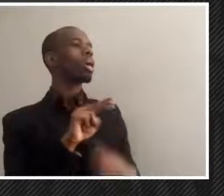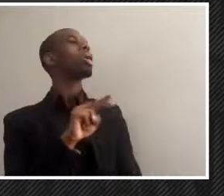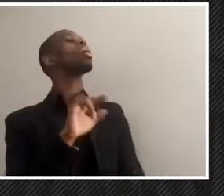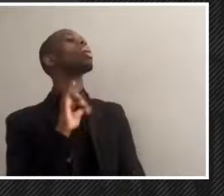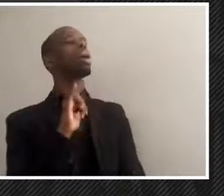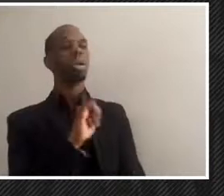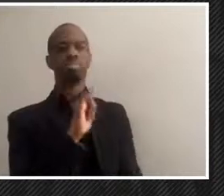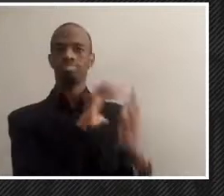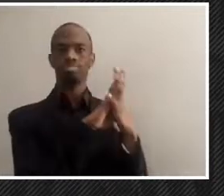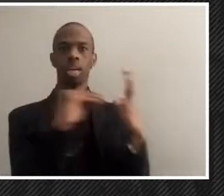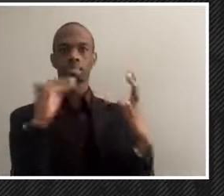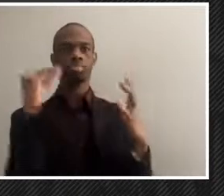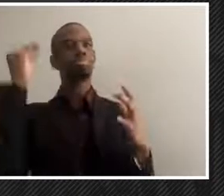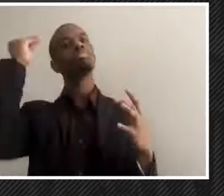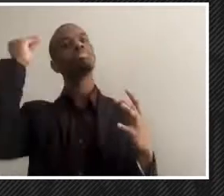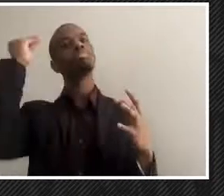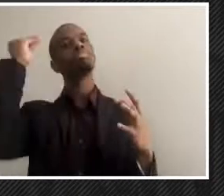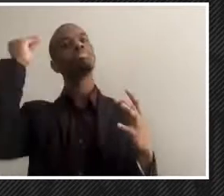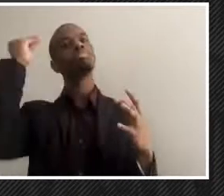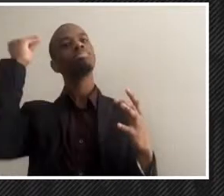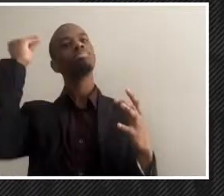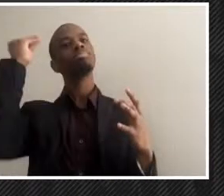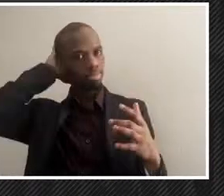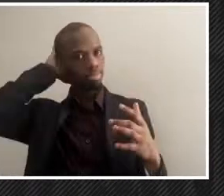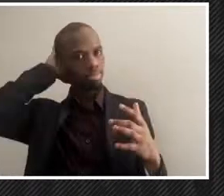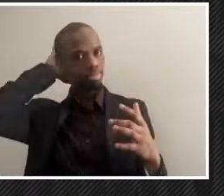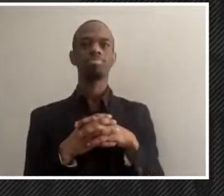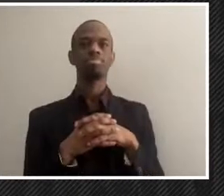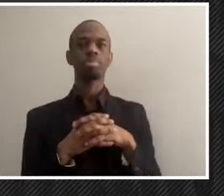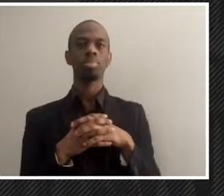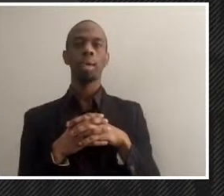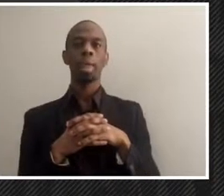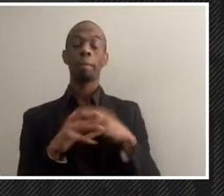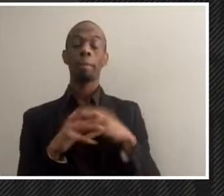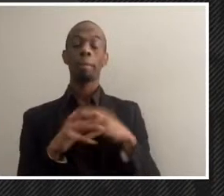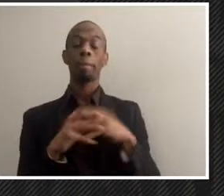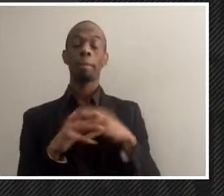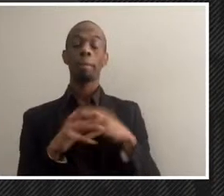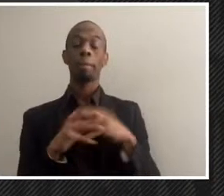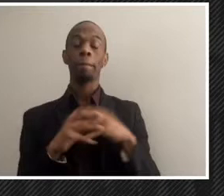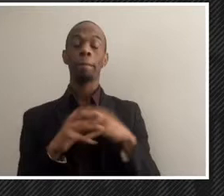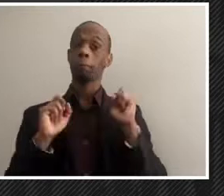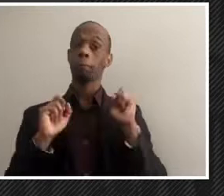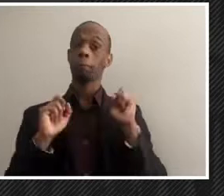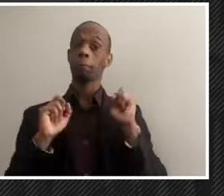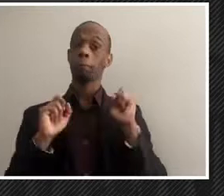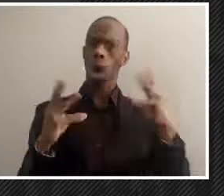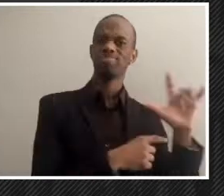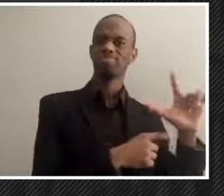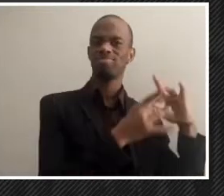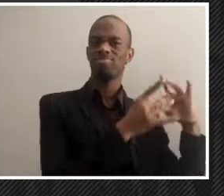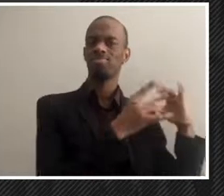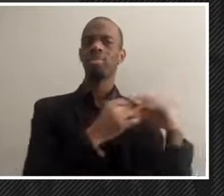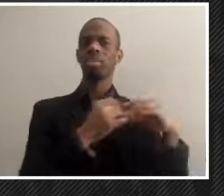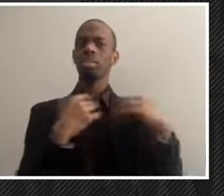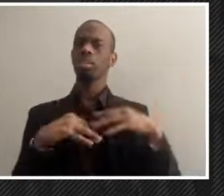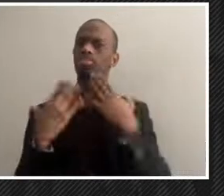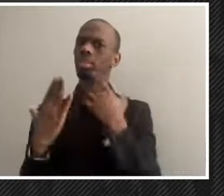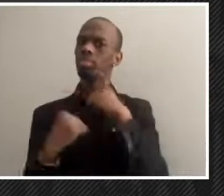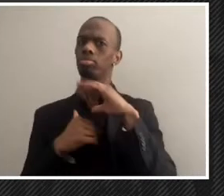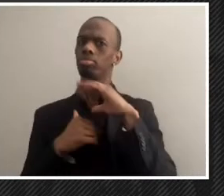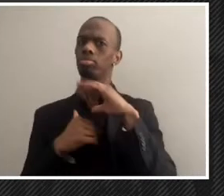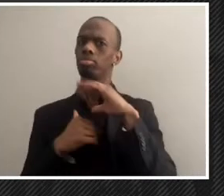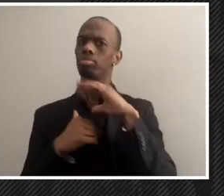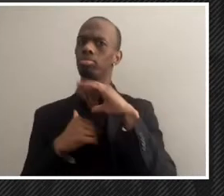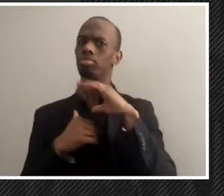Thank you so much for sharing that. And I just want to just lift up and, you know, just take a moment to recognize how many people are